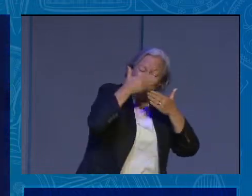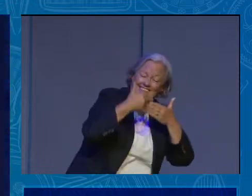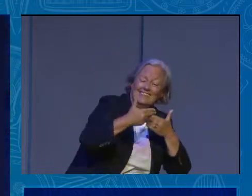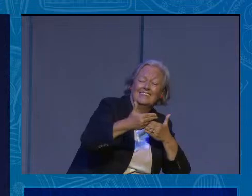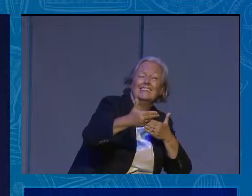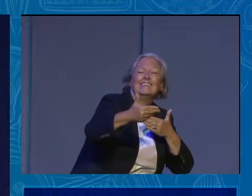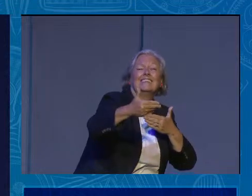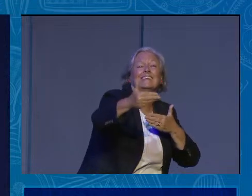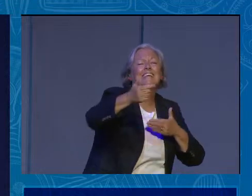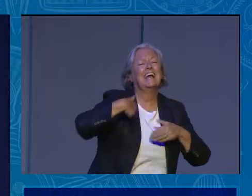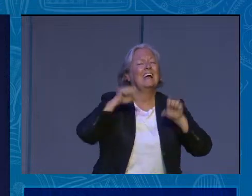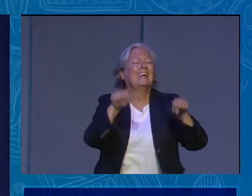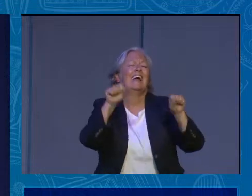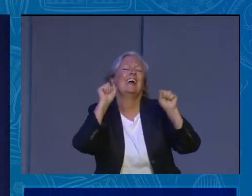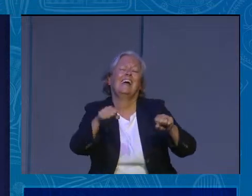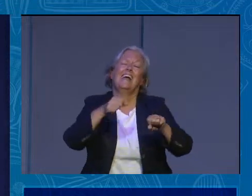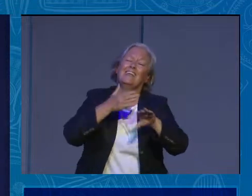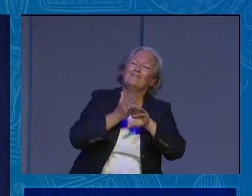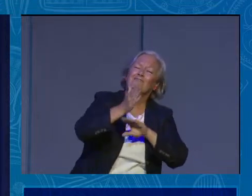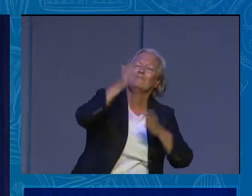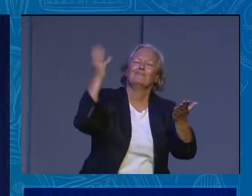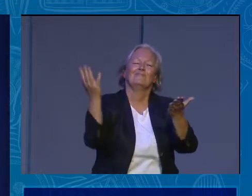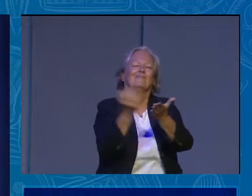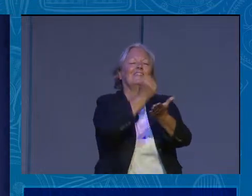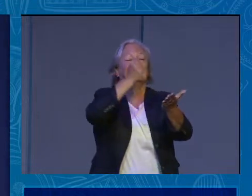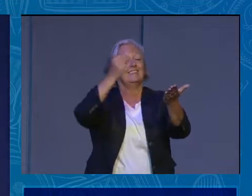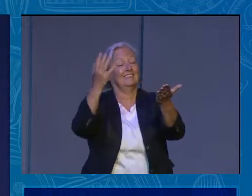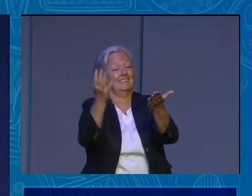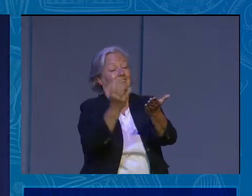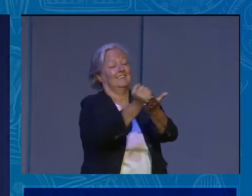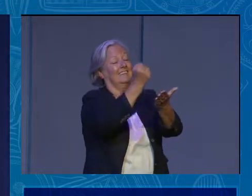dreams is all it's